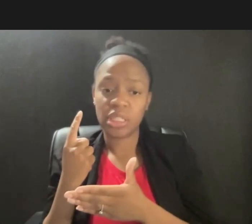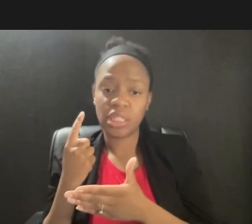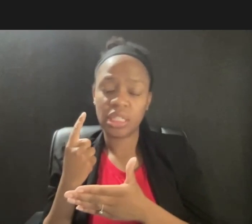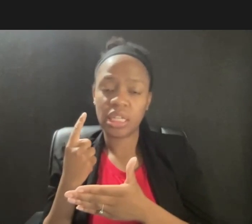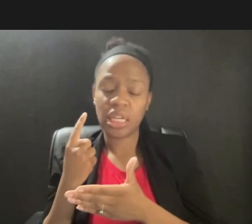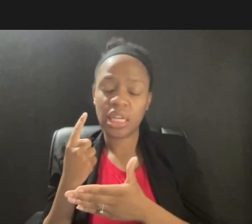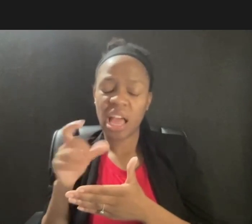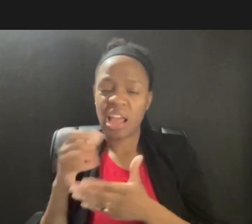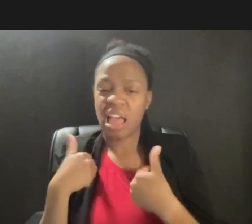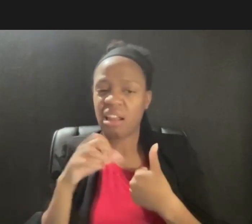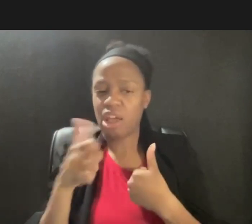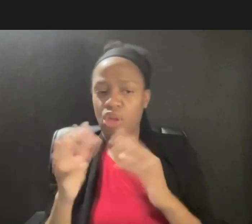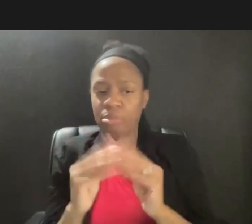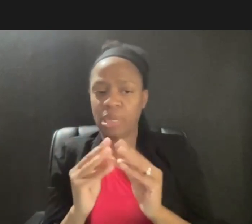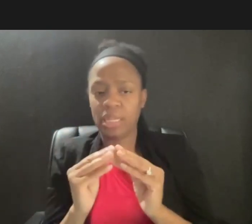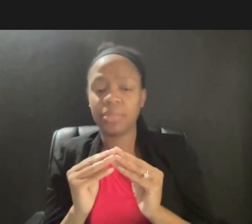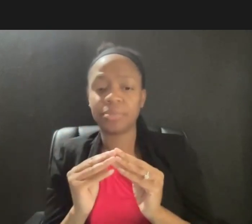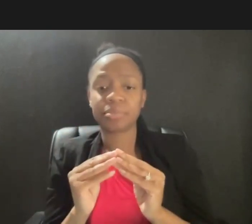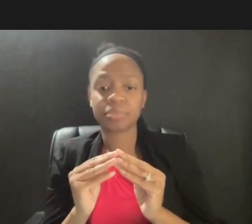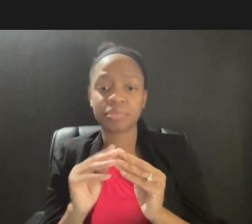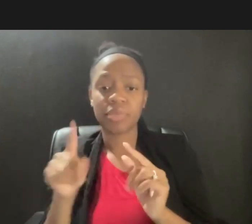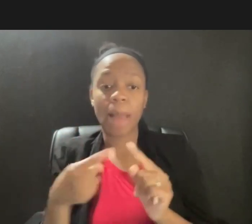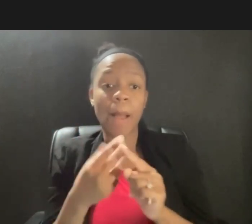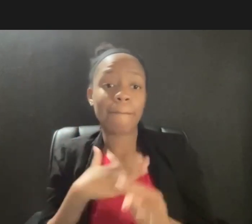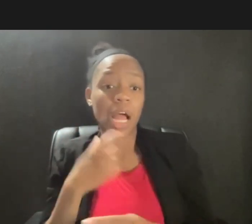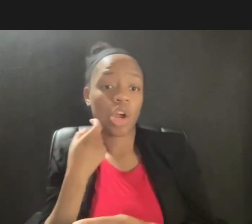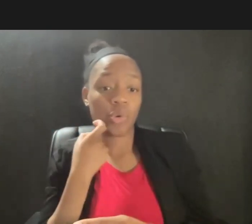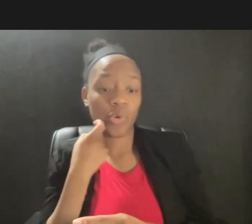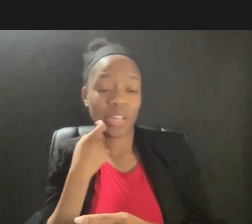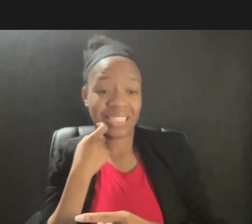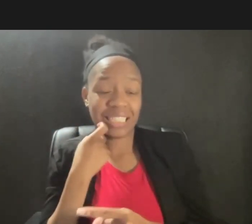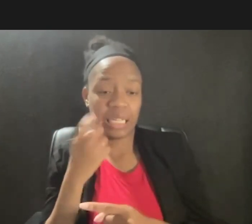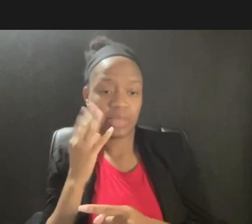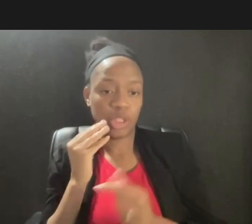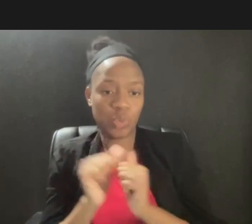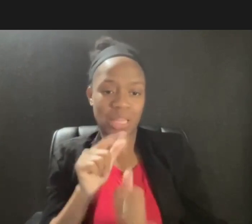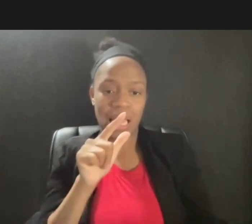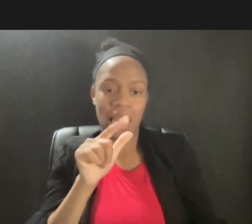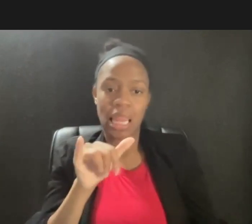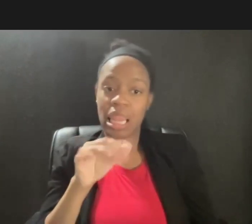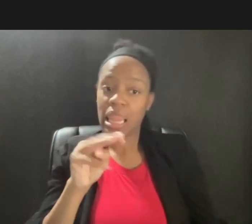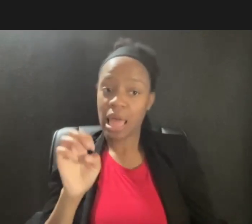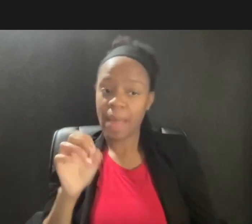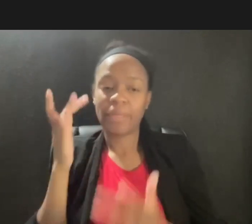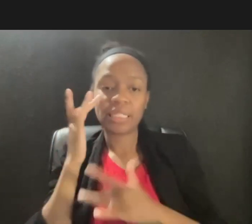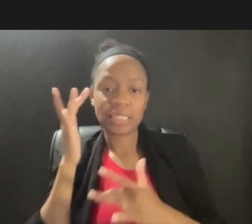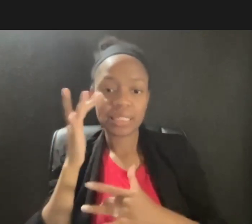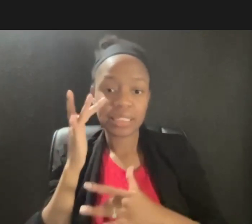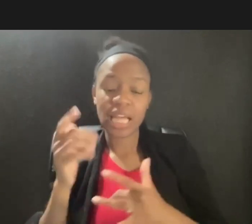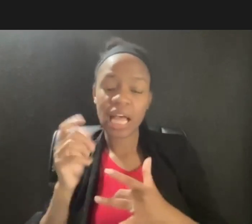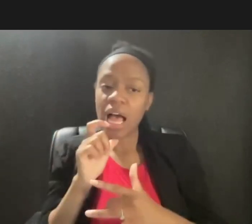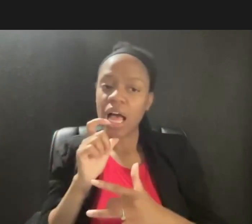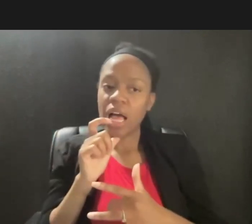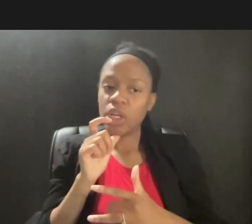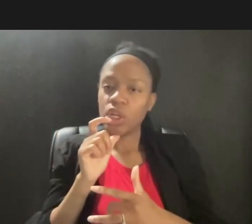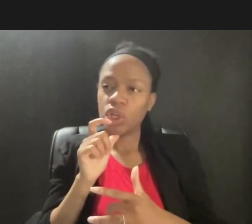webinar about my recent experience with Lyme disease. Though I don't have the lingering conditions of